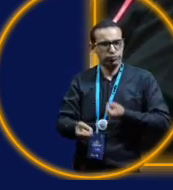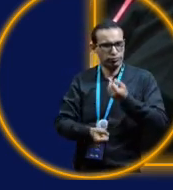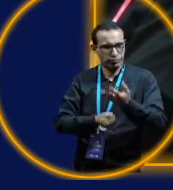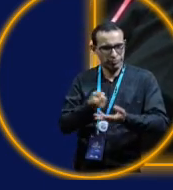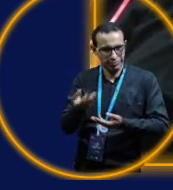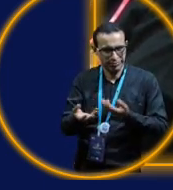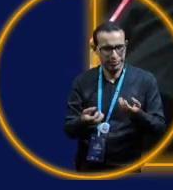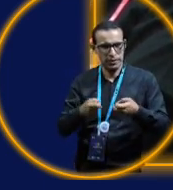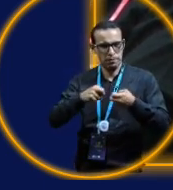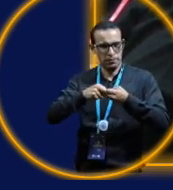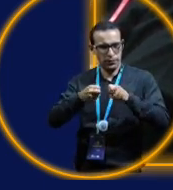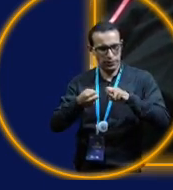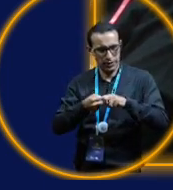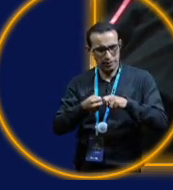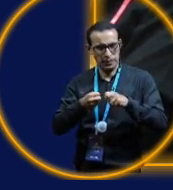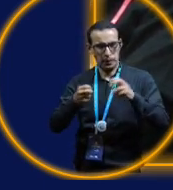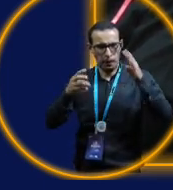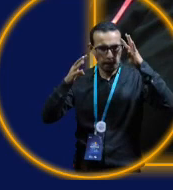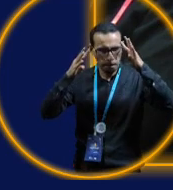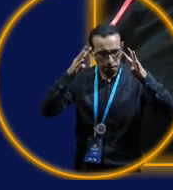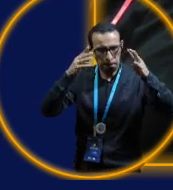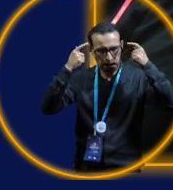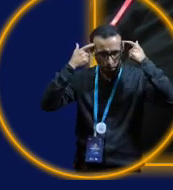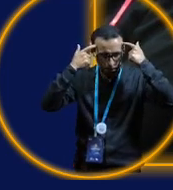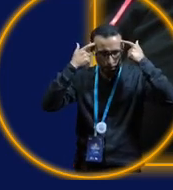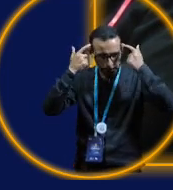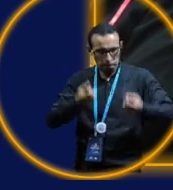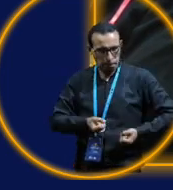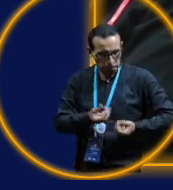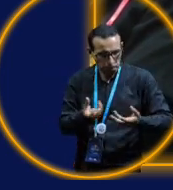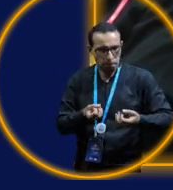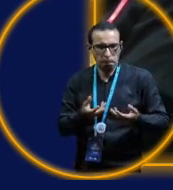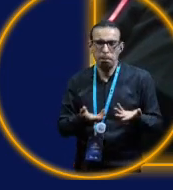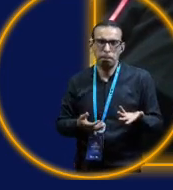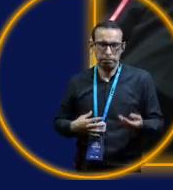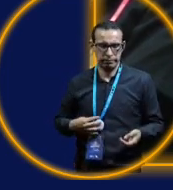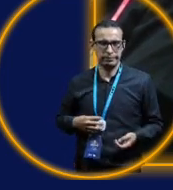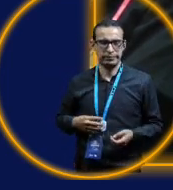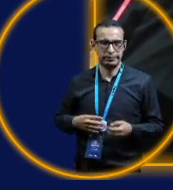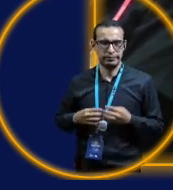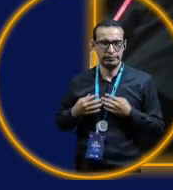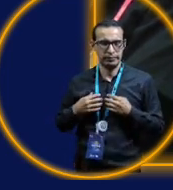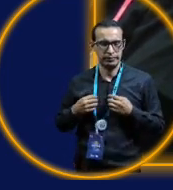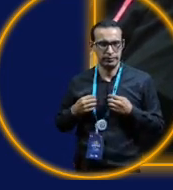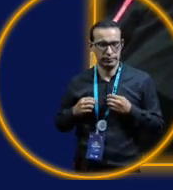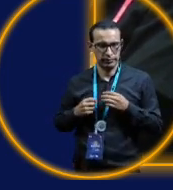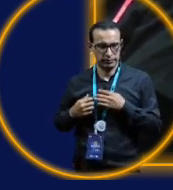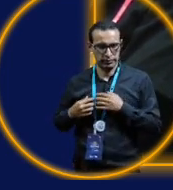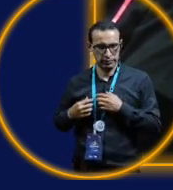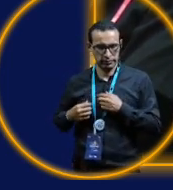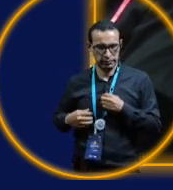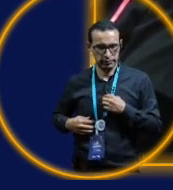to those problems cre difficulties that We have to Express Our Thank